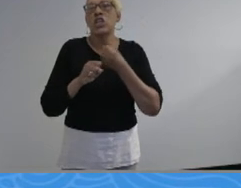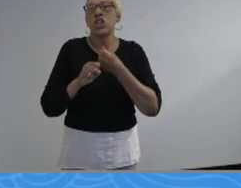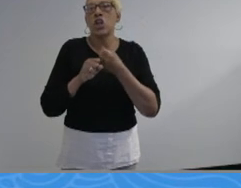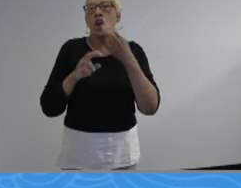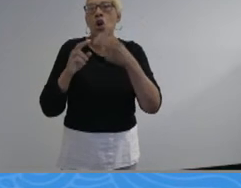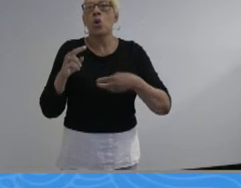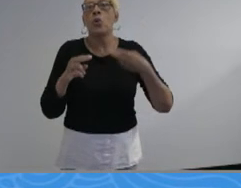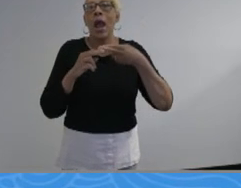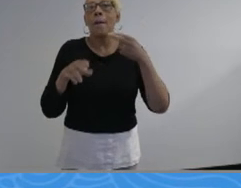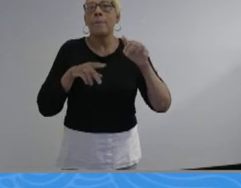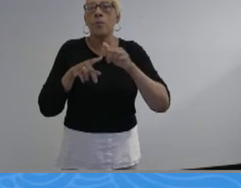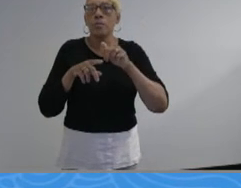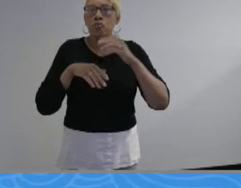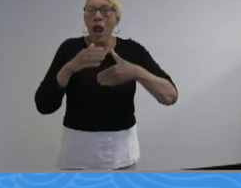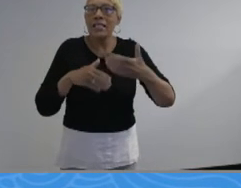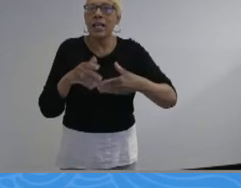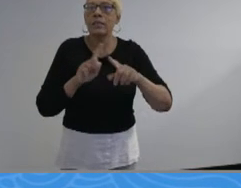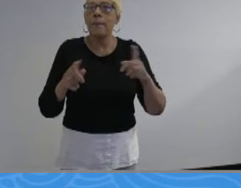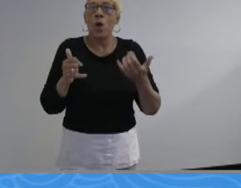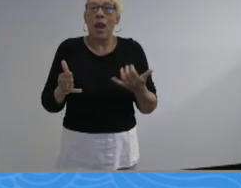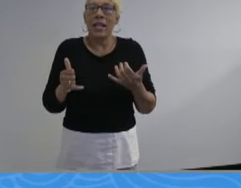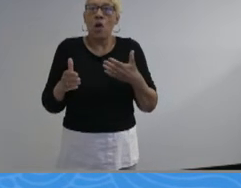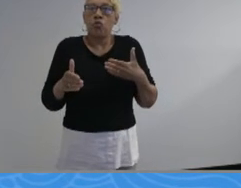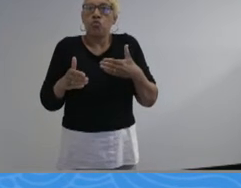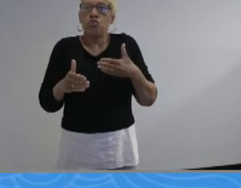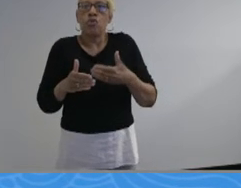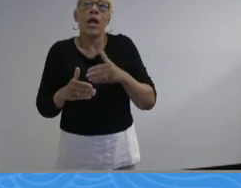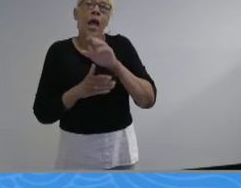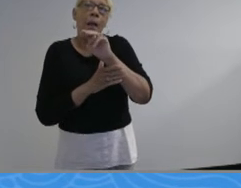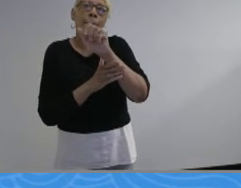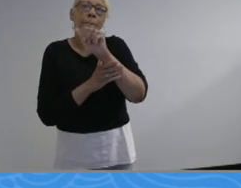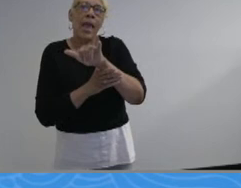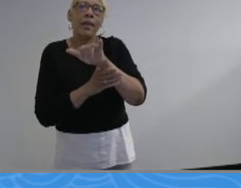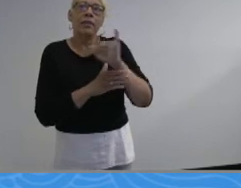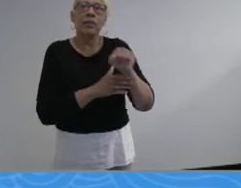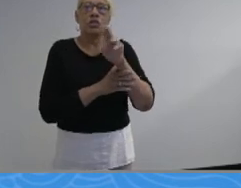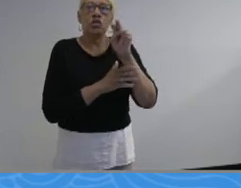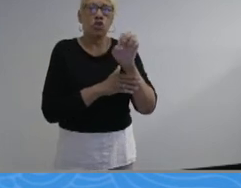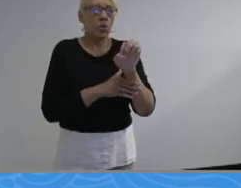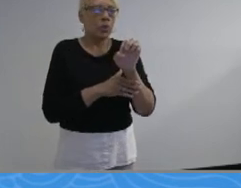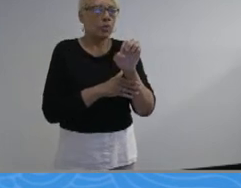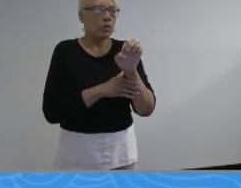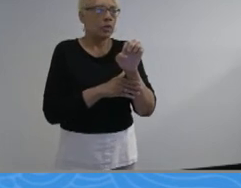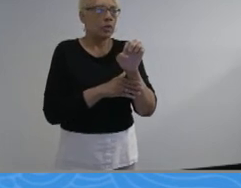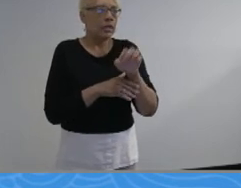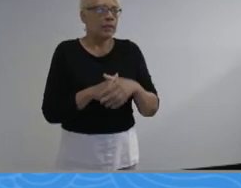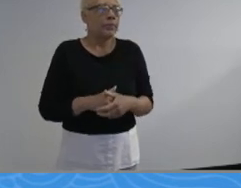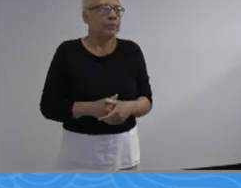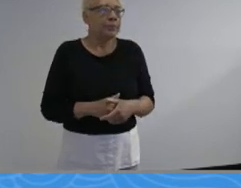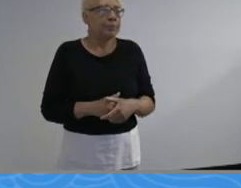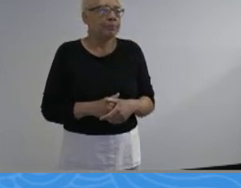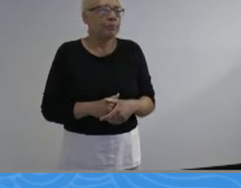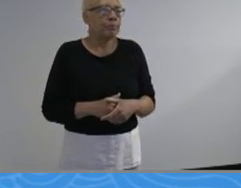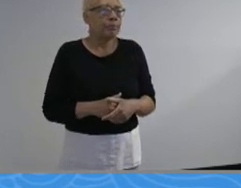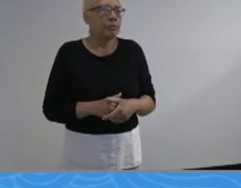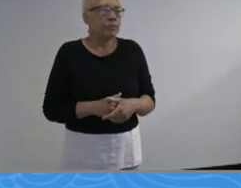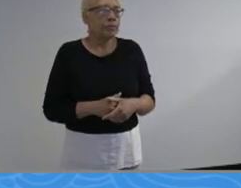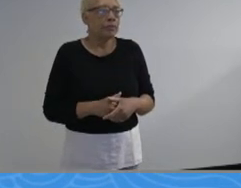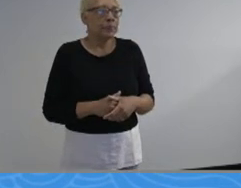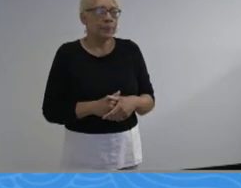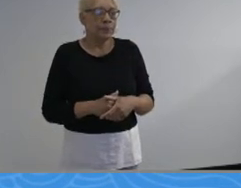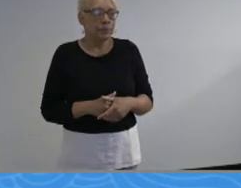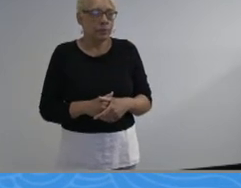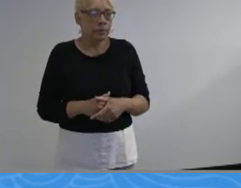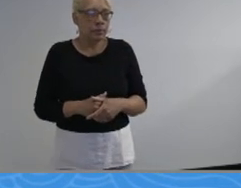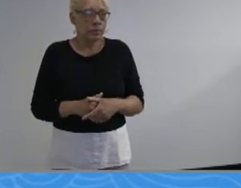now, we're basically heading into May and June. Sorry, the next slide is good to stay there. Thank you, Angie.